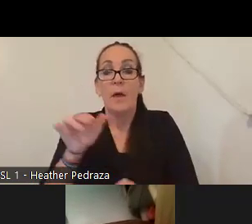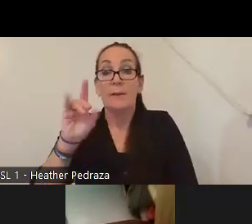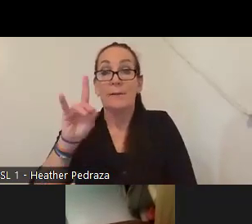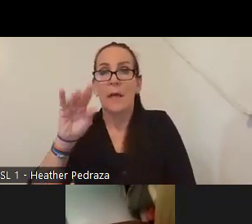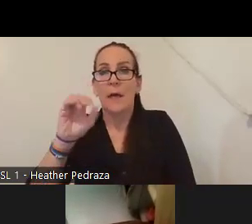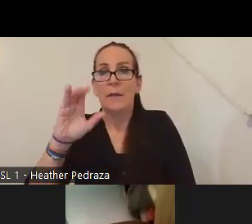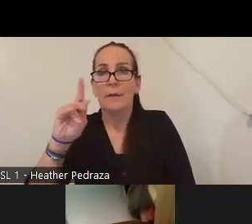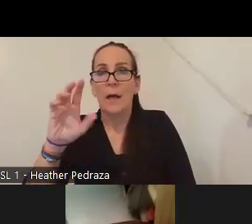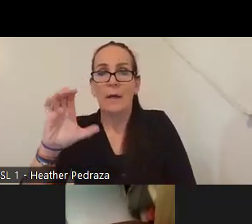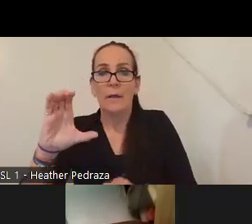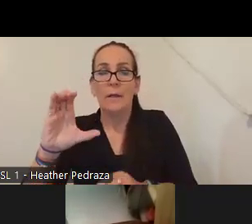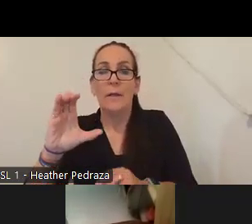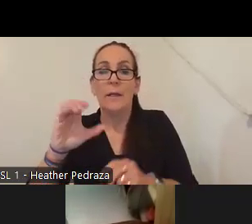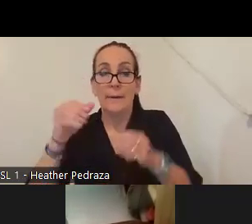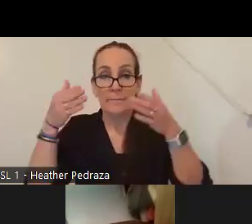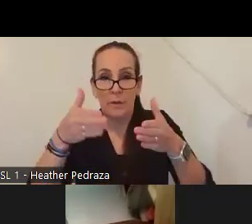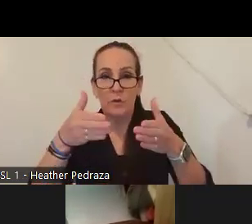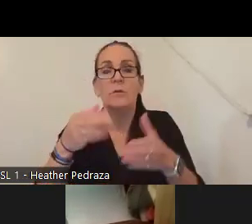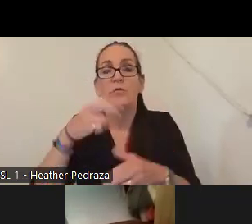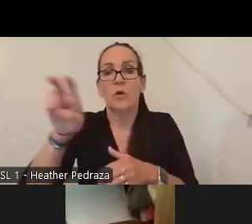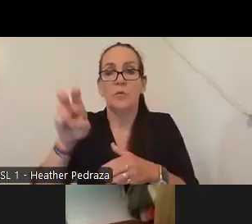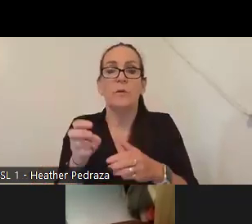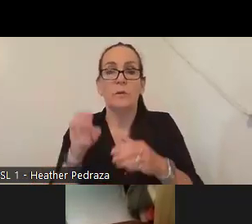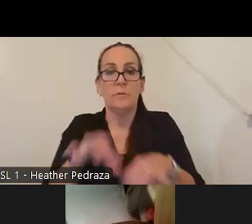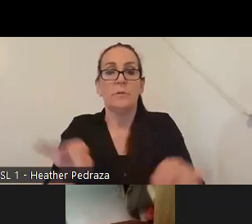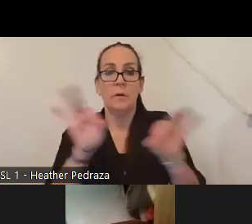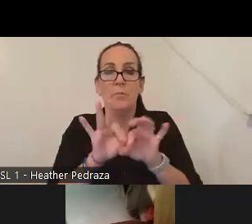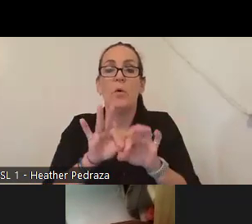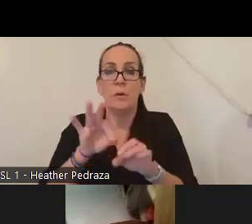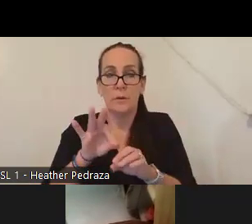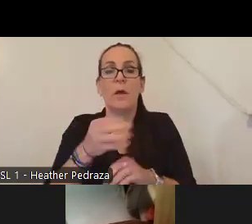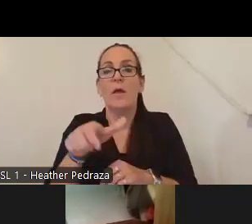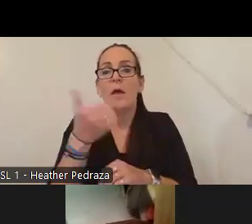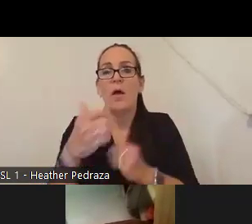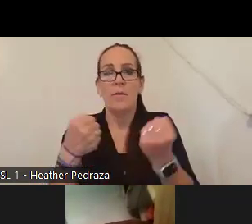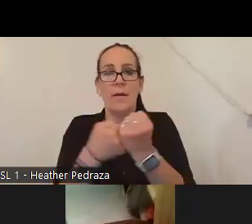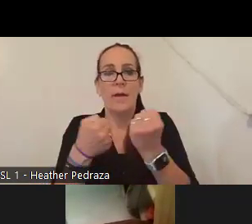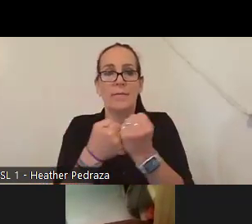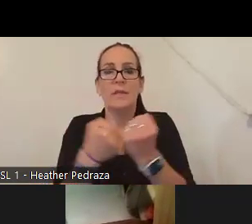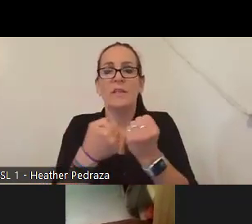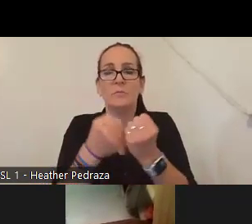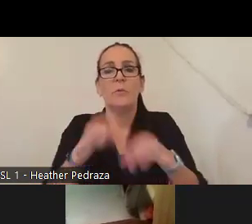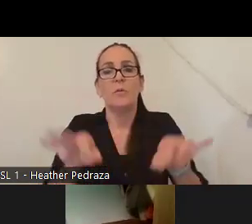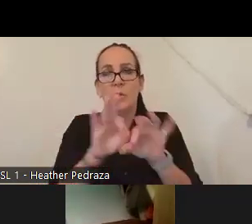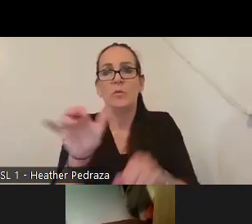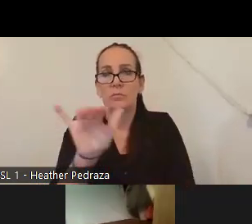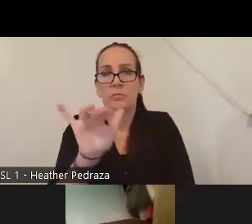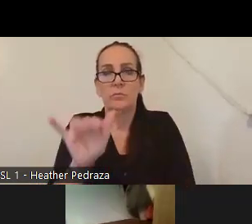important to get that on the radar screen and to get that as a recommendation. Next steps.